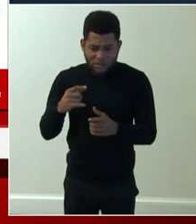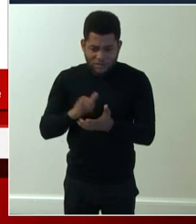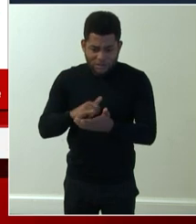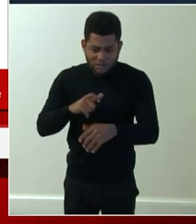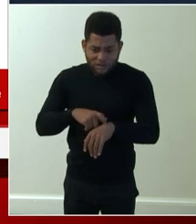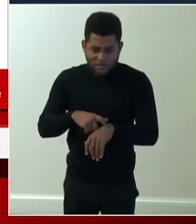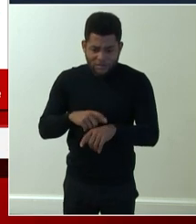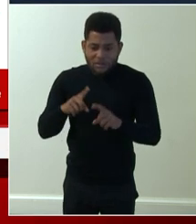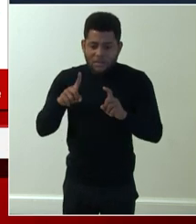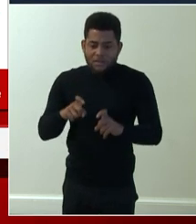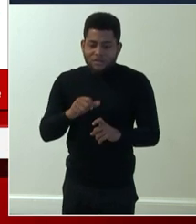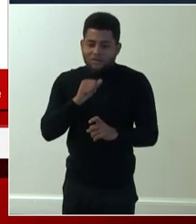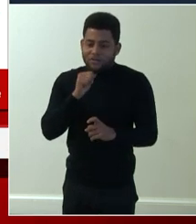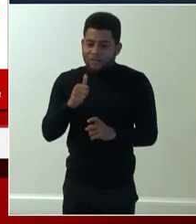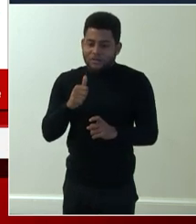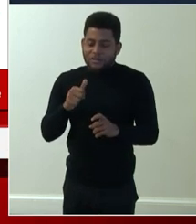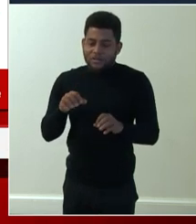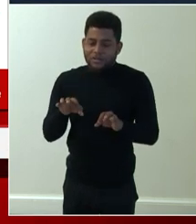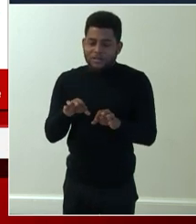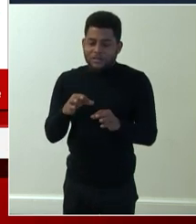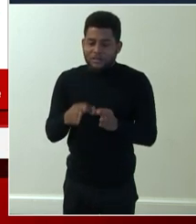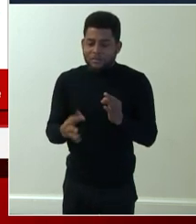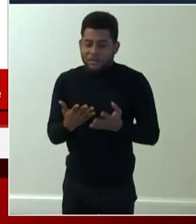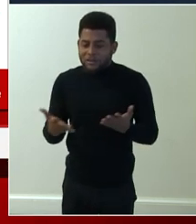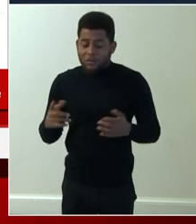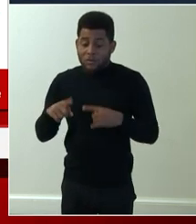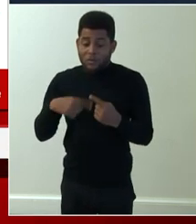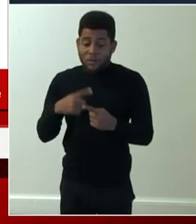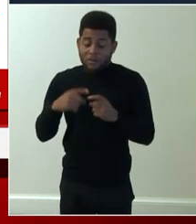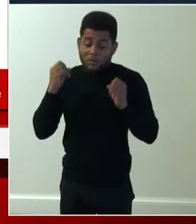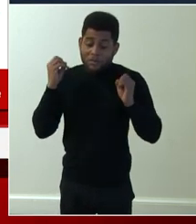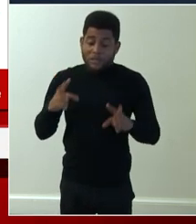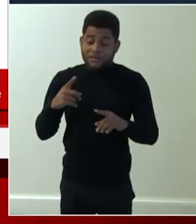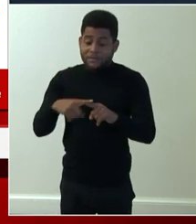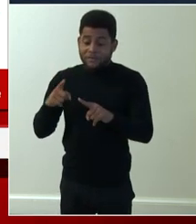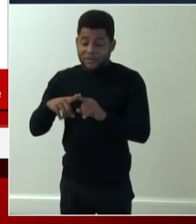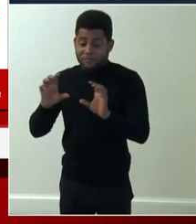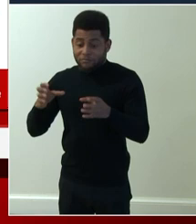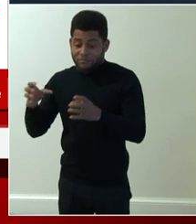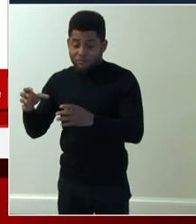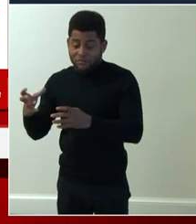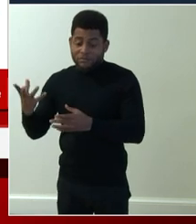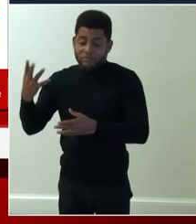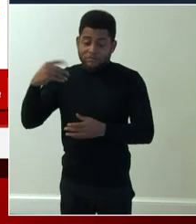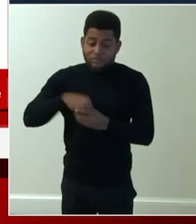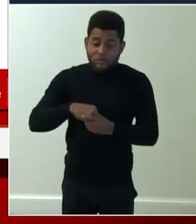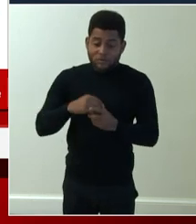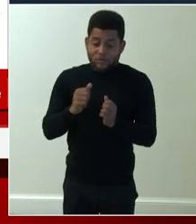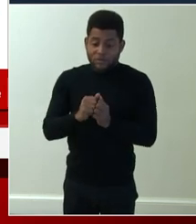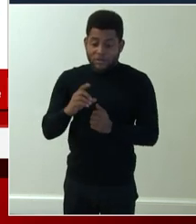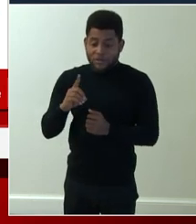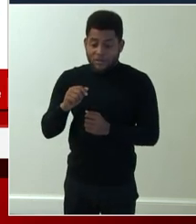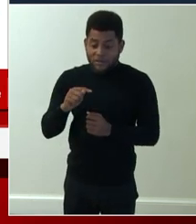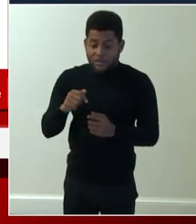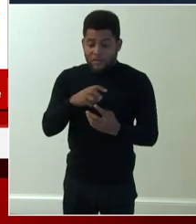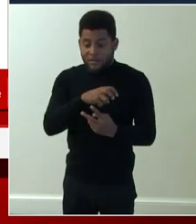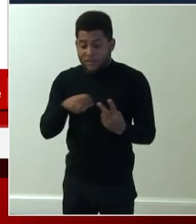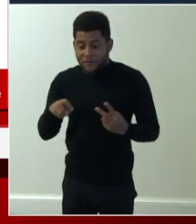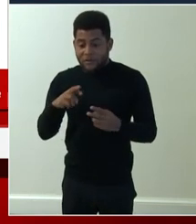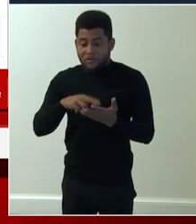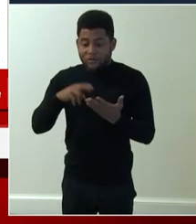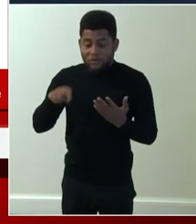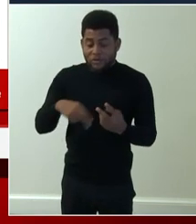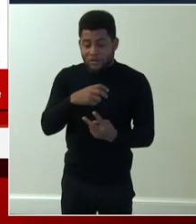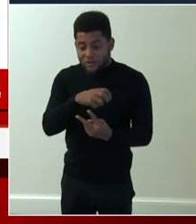is not a simple thing. It requires a number of different parties to be involved in the data transfer, the results transfer. And